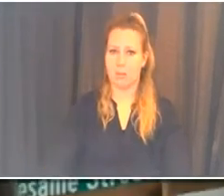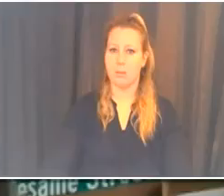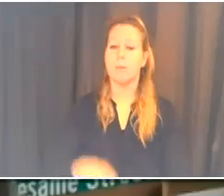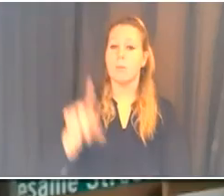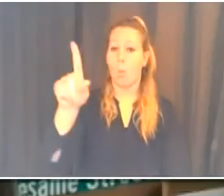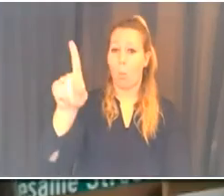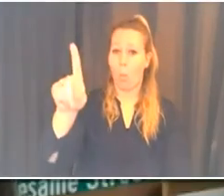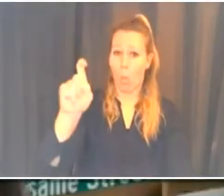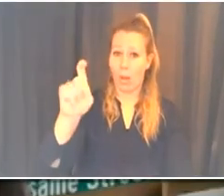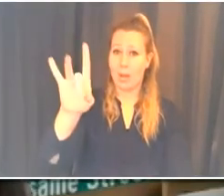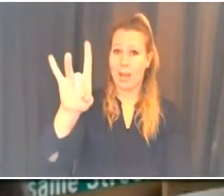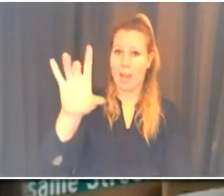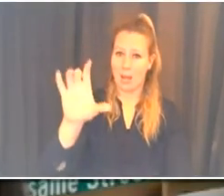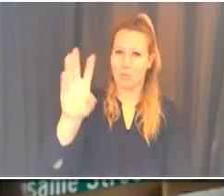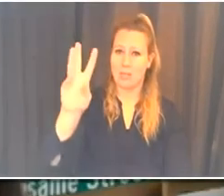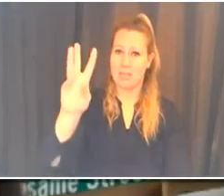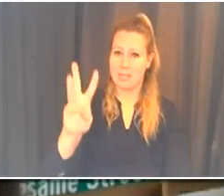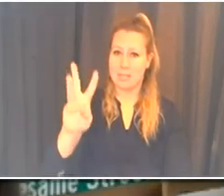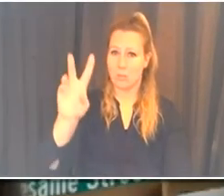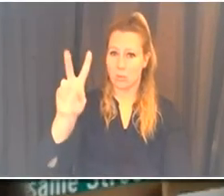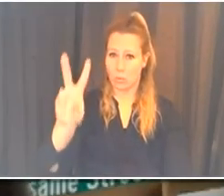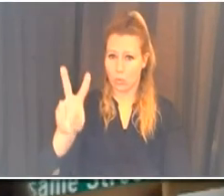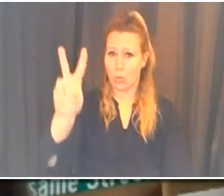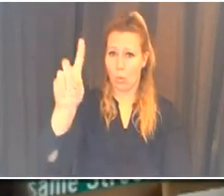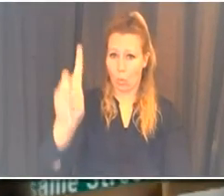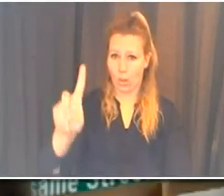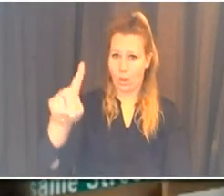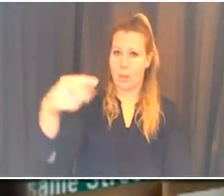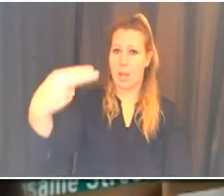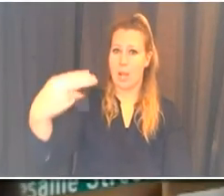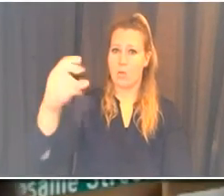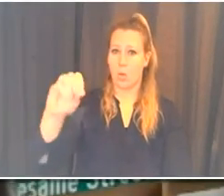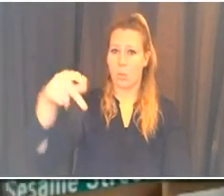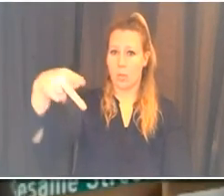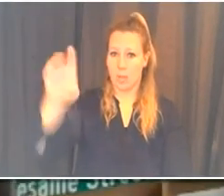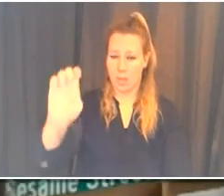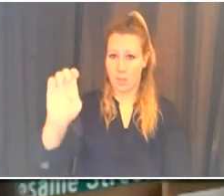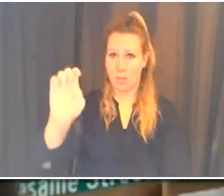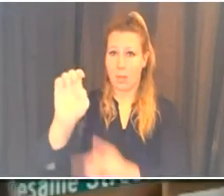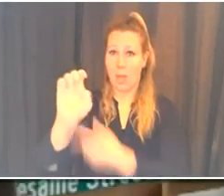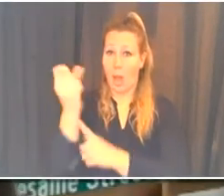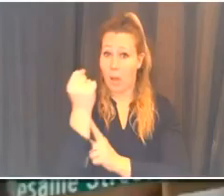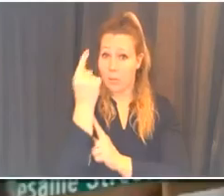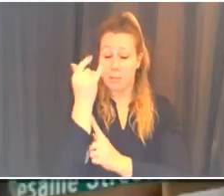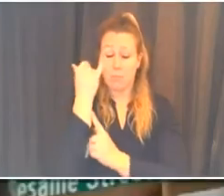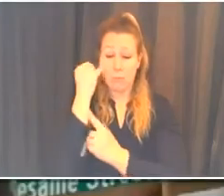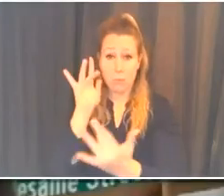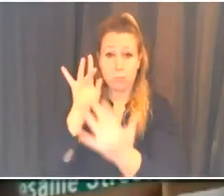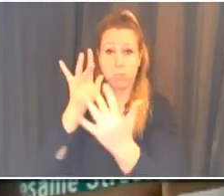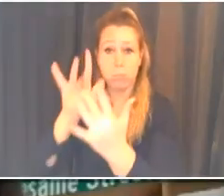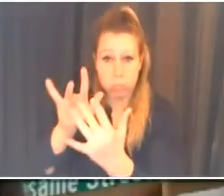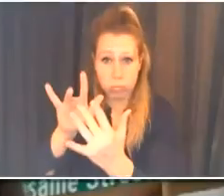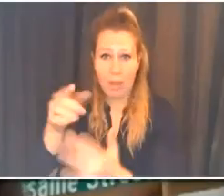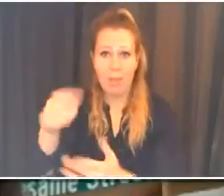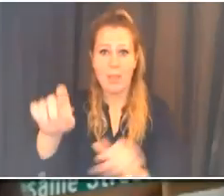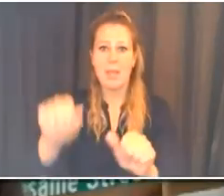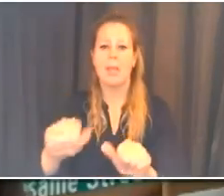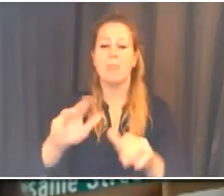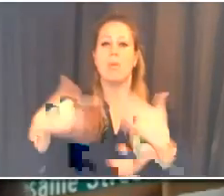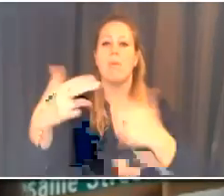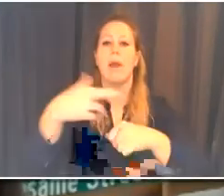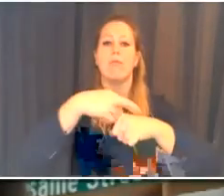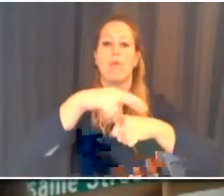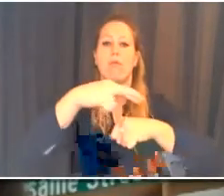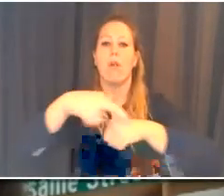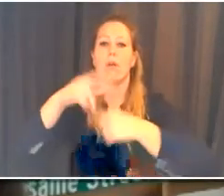there in in multiple languages um and I I really want to of course thank all the city council staff for your